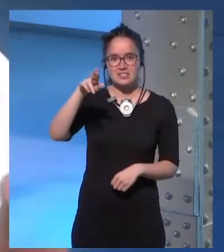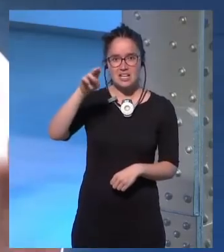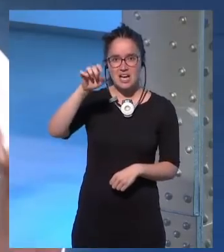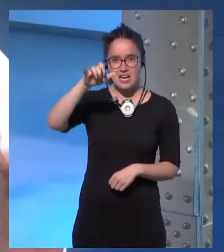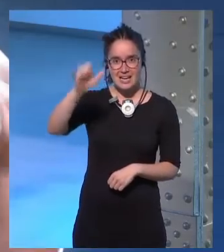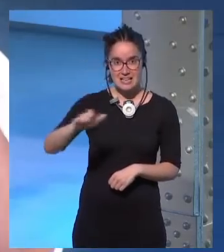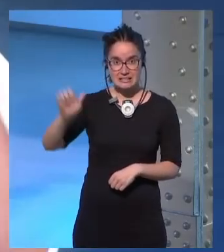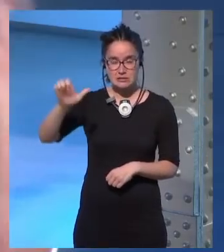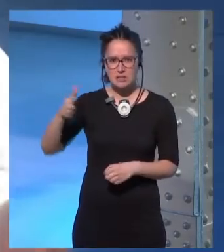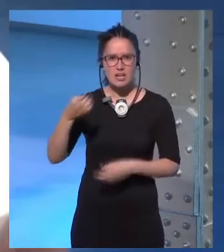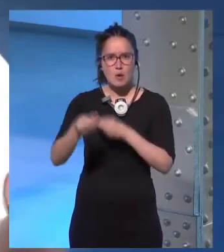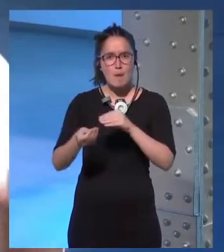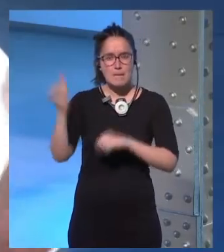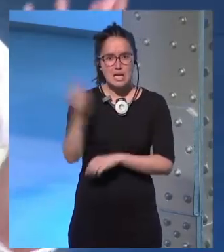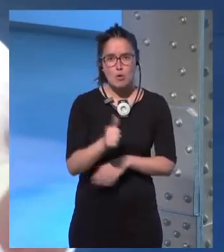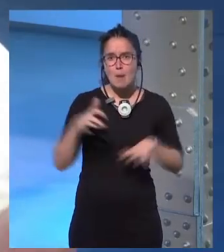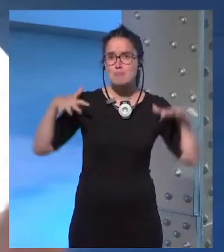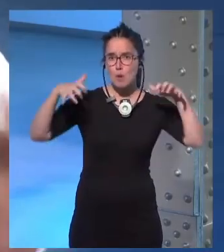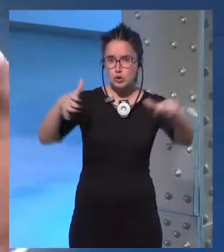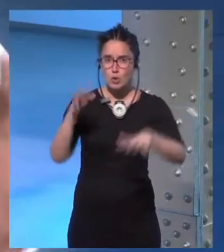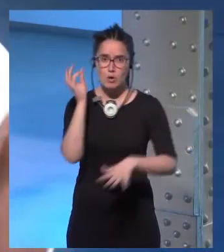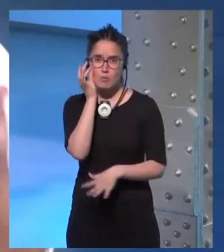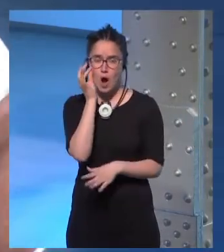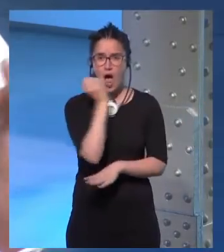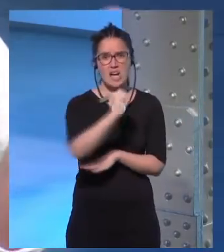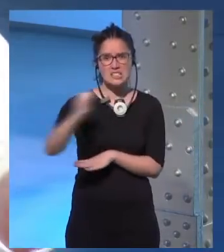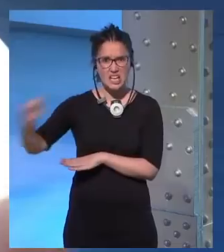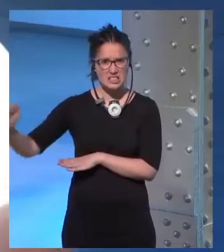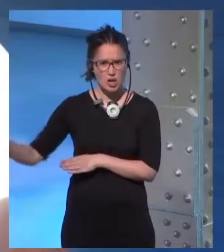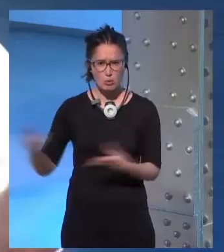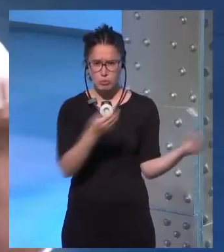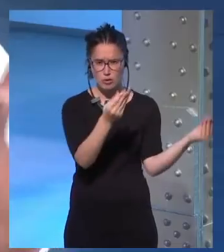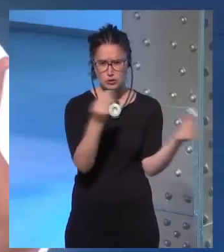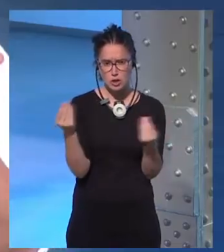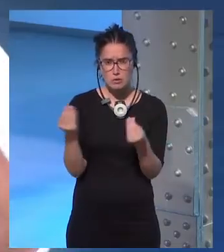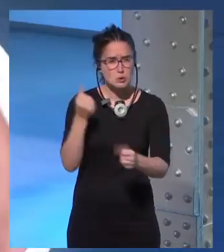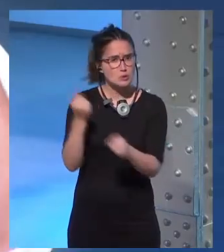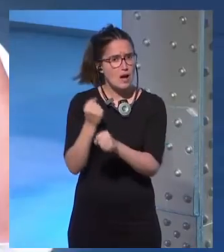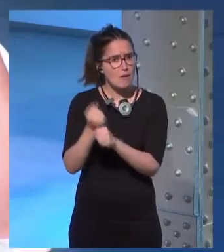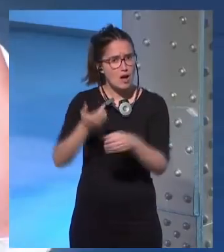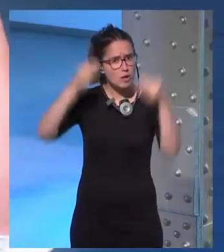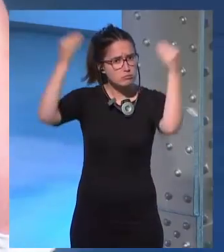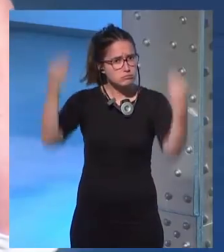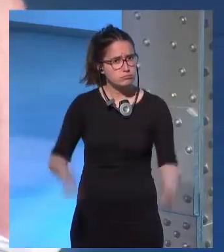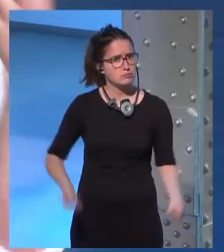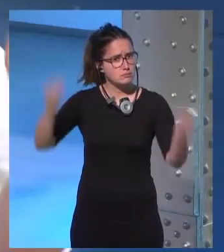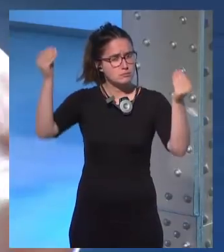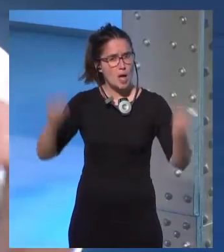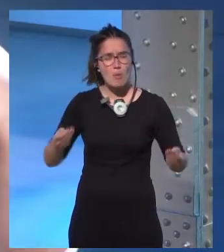did an exceptional job. Again, she was not super likable. She's a murderer. But